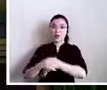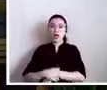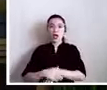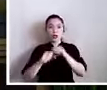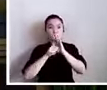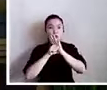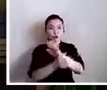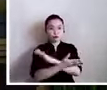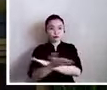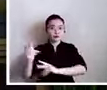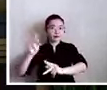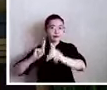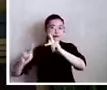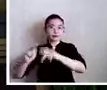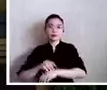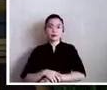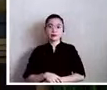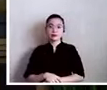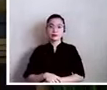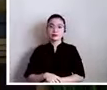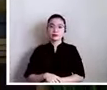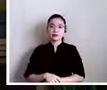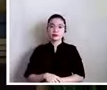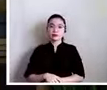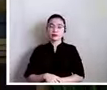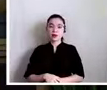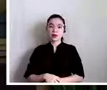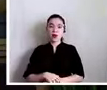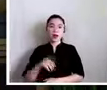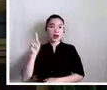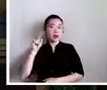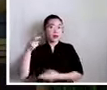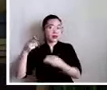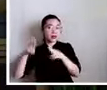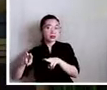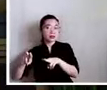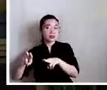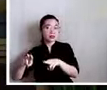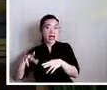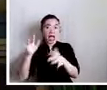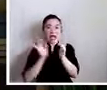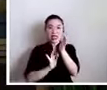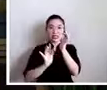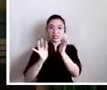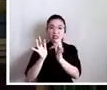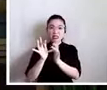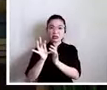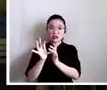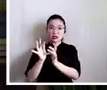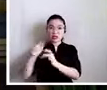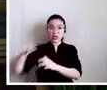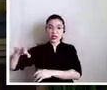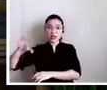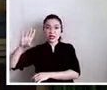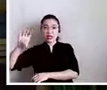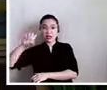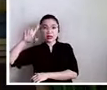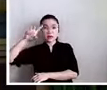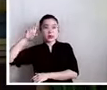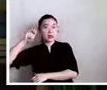God. Unsay nahitabo, ilang gitandi ang maayong buhat ni Kristo diha